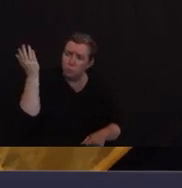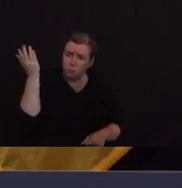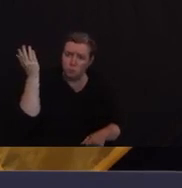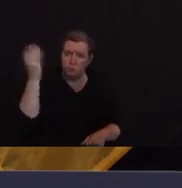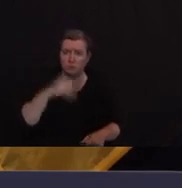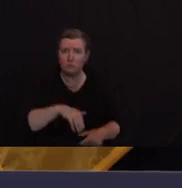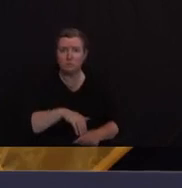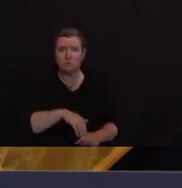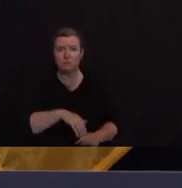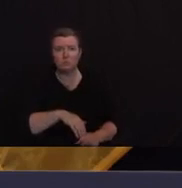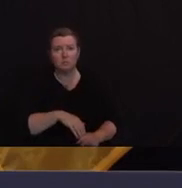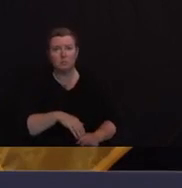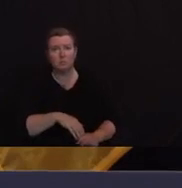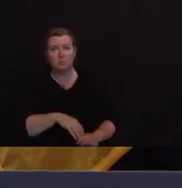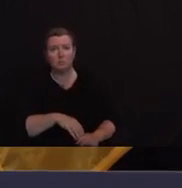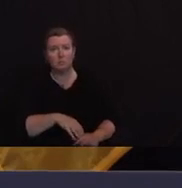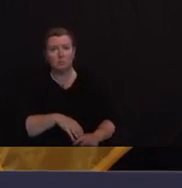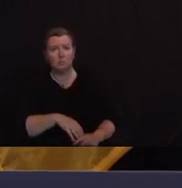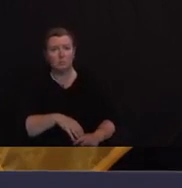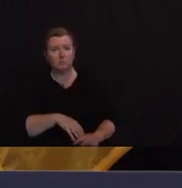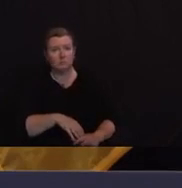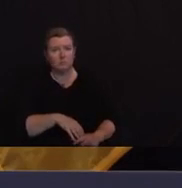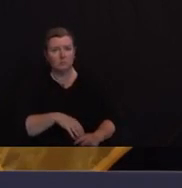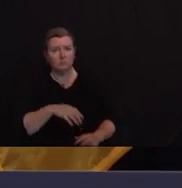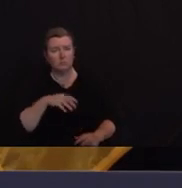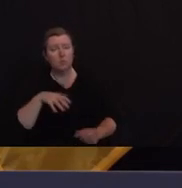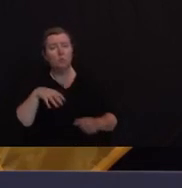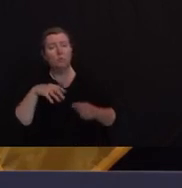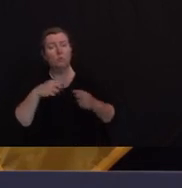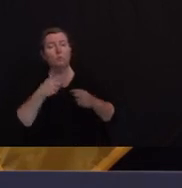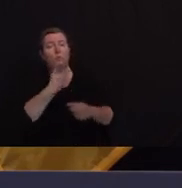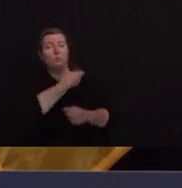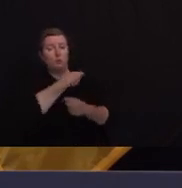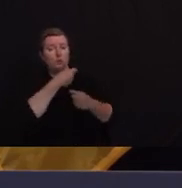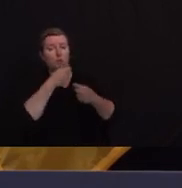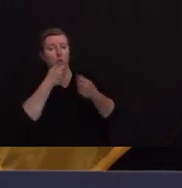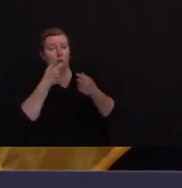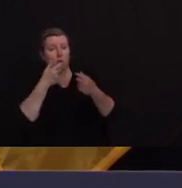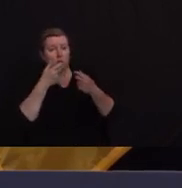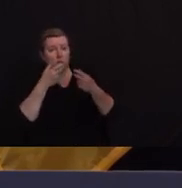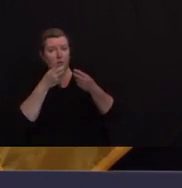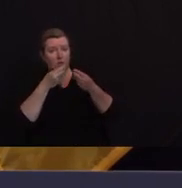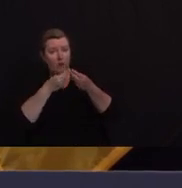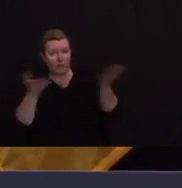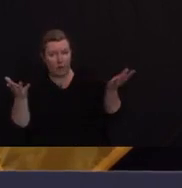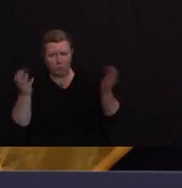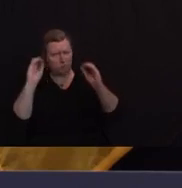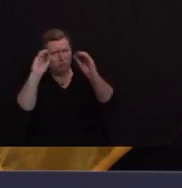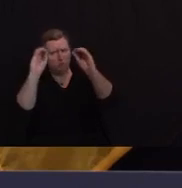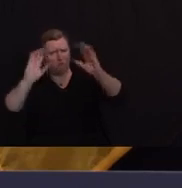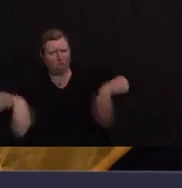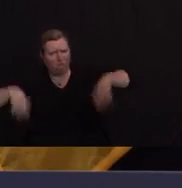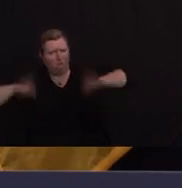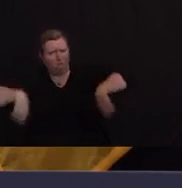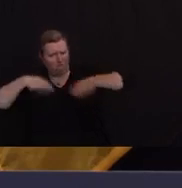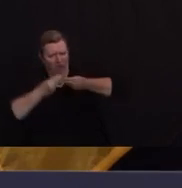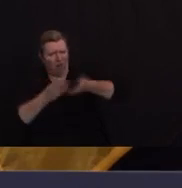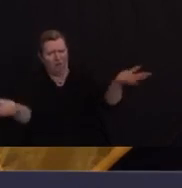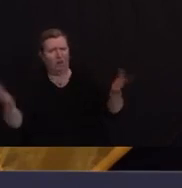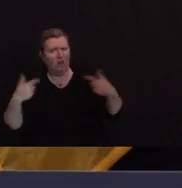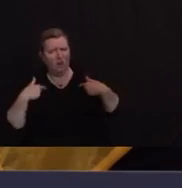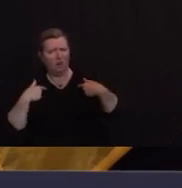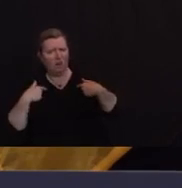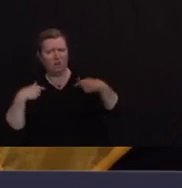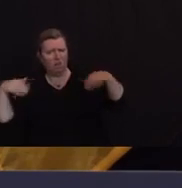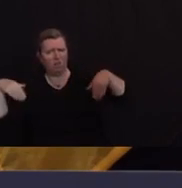the third shot, is the answer is 0 at the moment. None have been administered, and that they will not begin